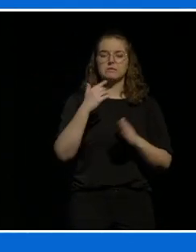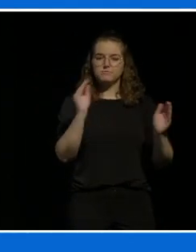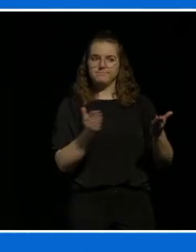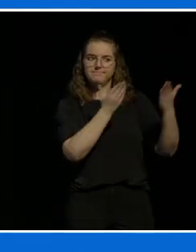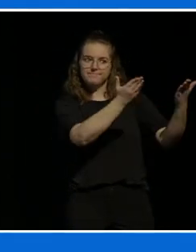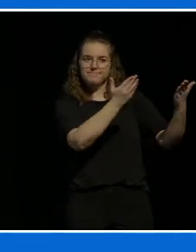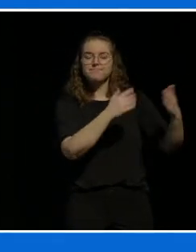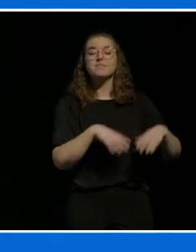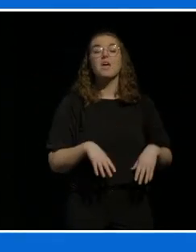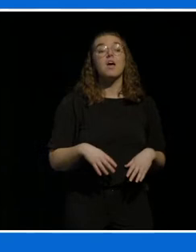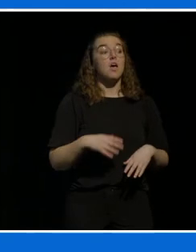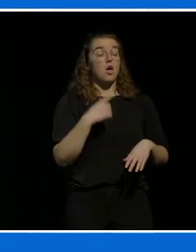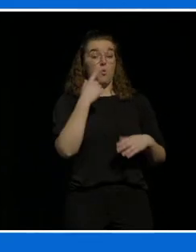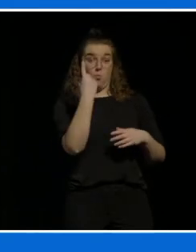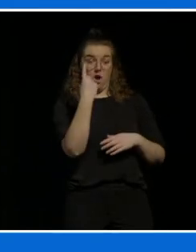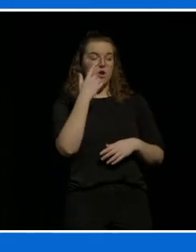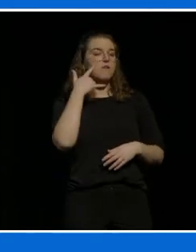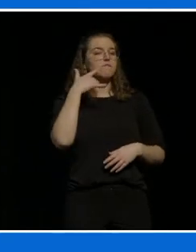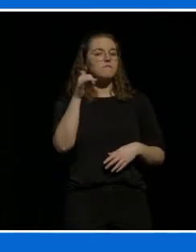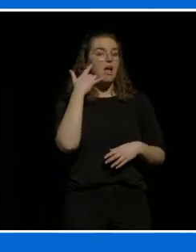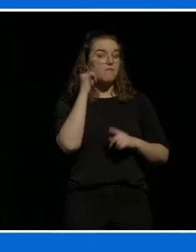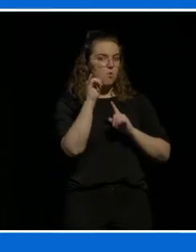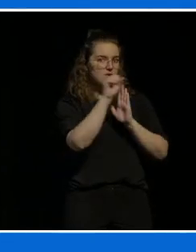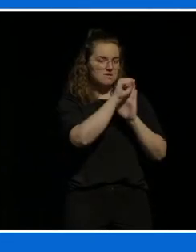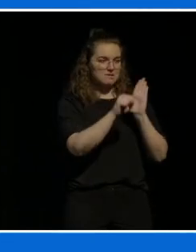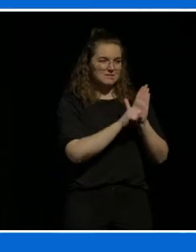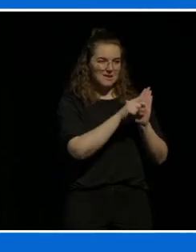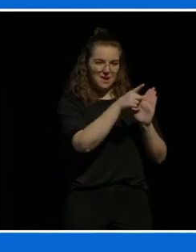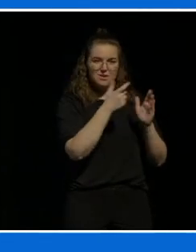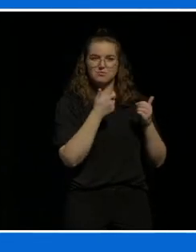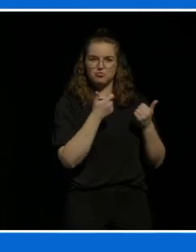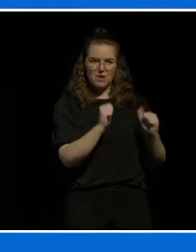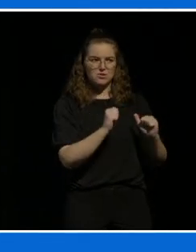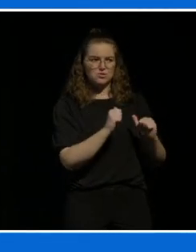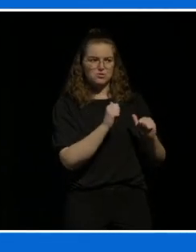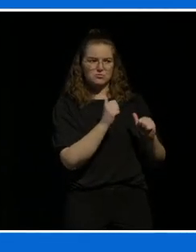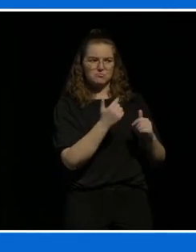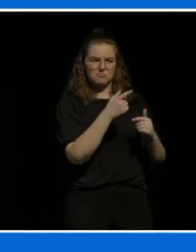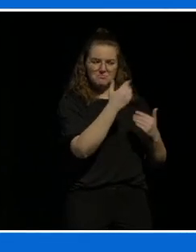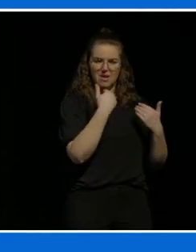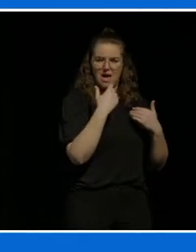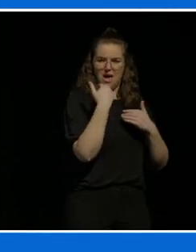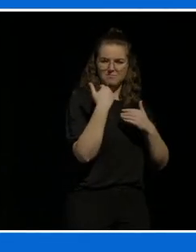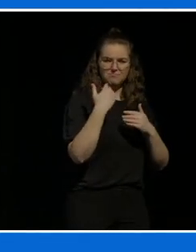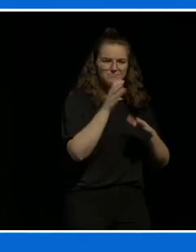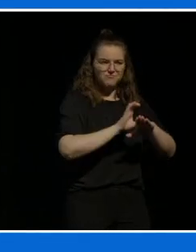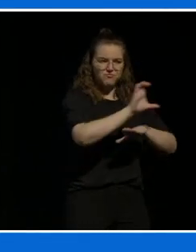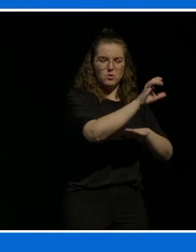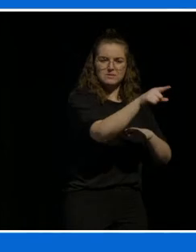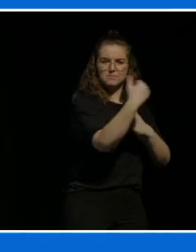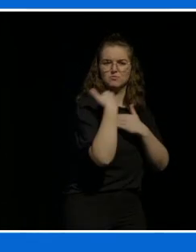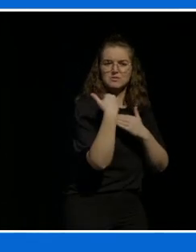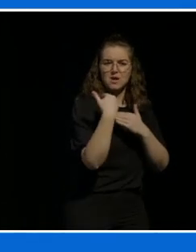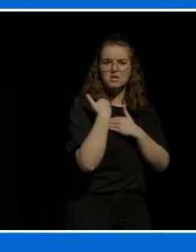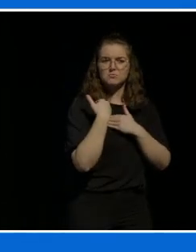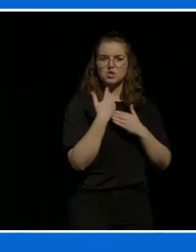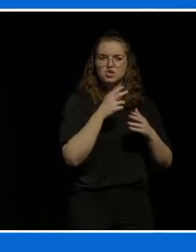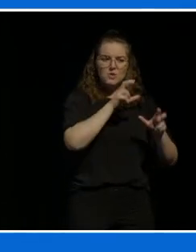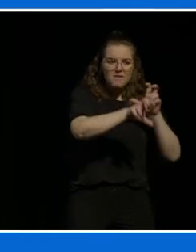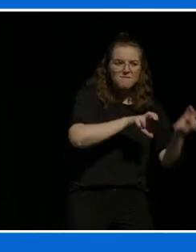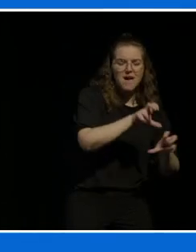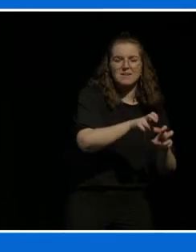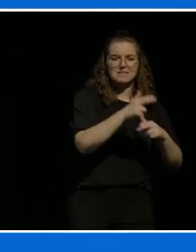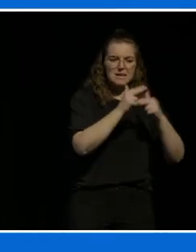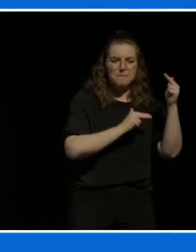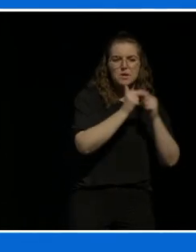be financially either accountable or incentivized, depends on what way you look at it, to invest in building software and